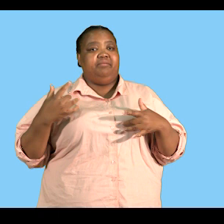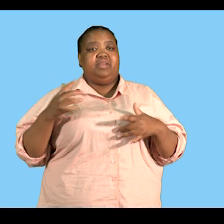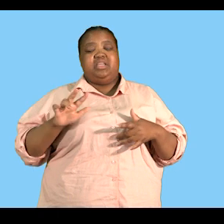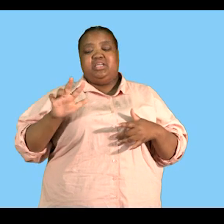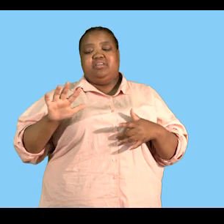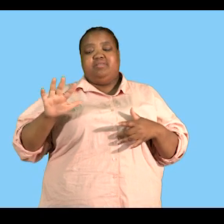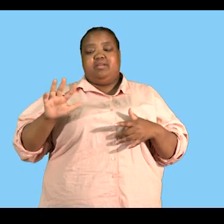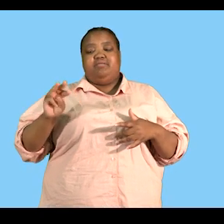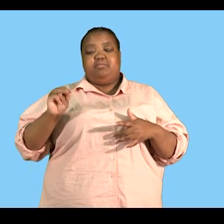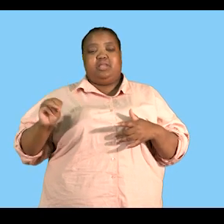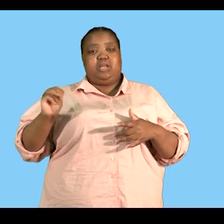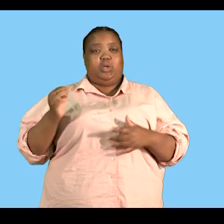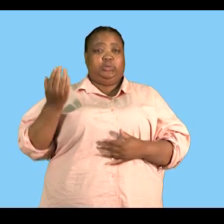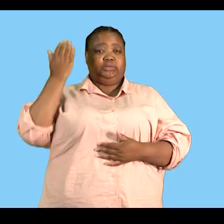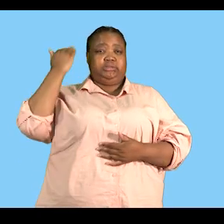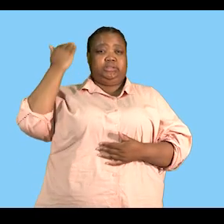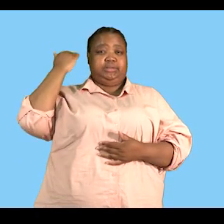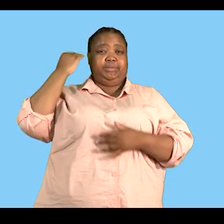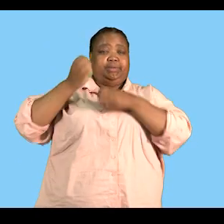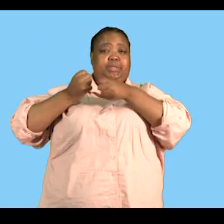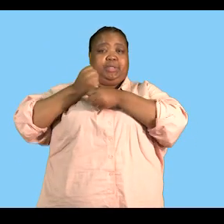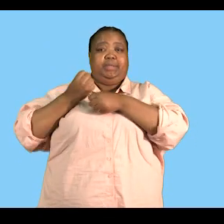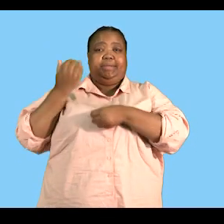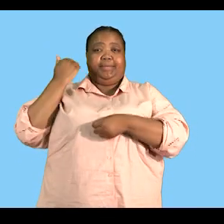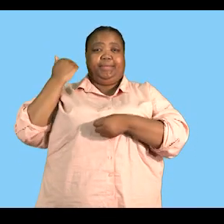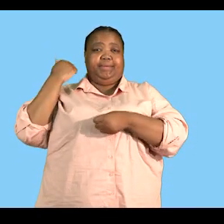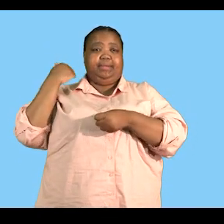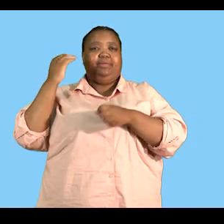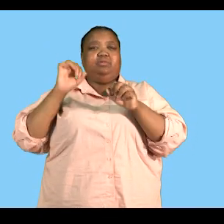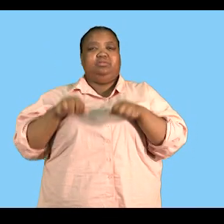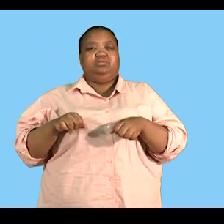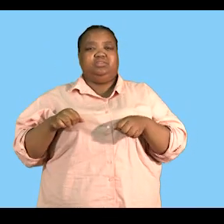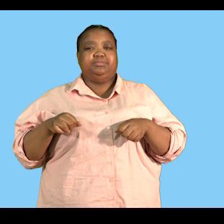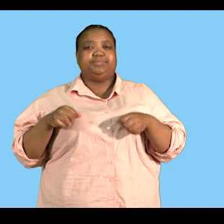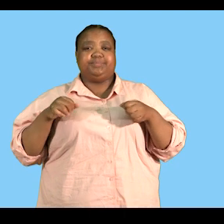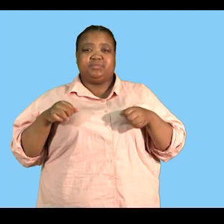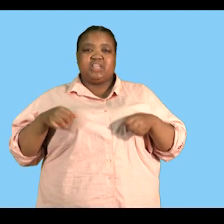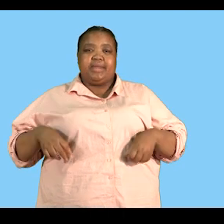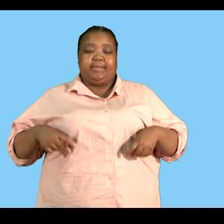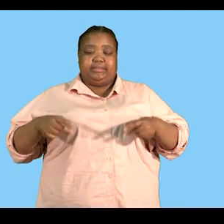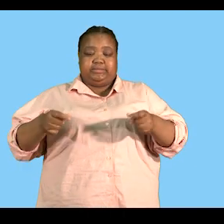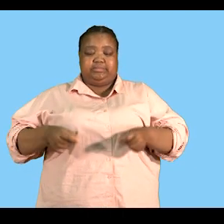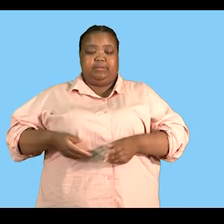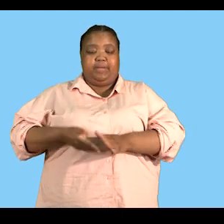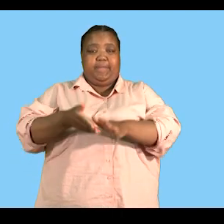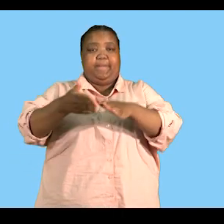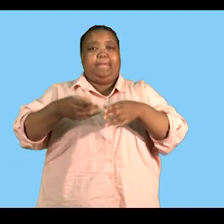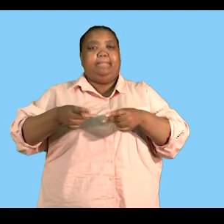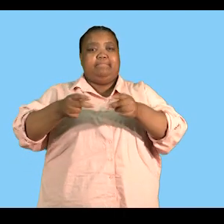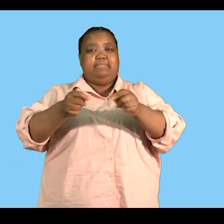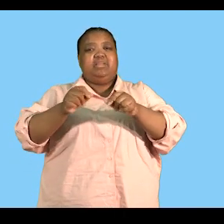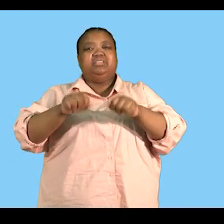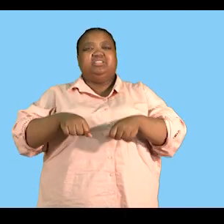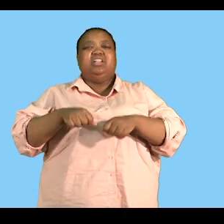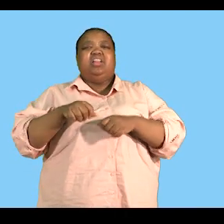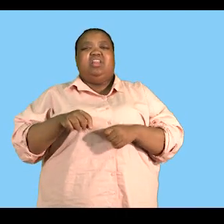ago, and his top speed is about 64 kilometers per hour. And this animal weighs